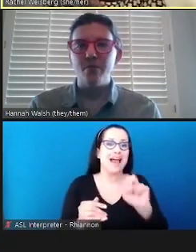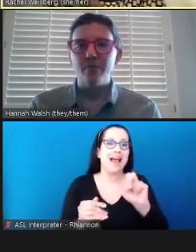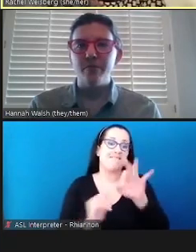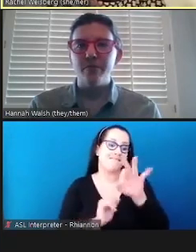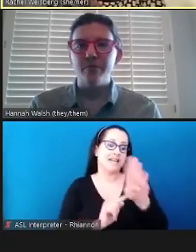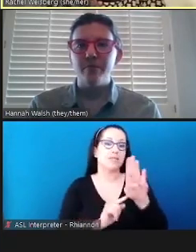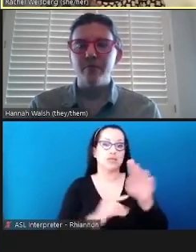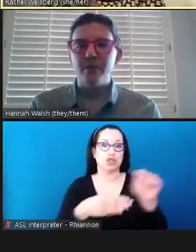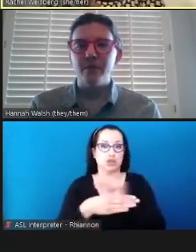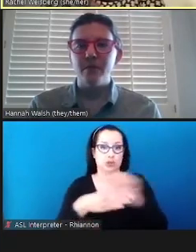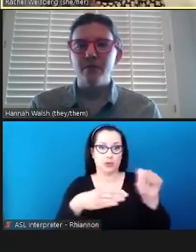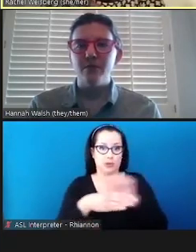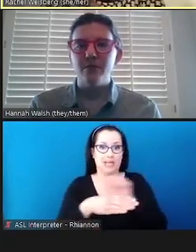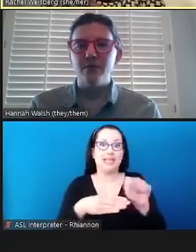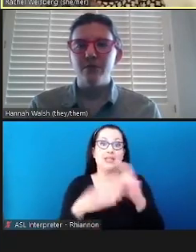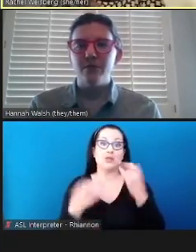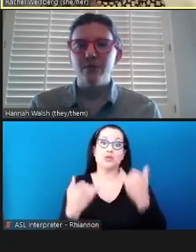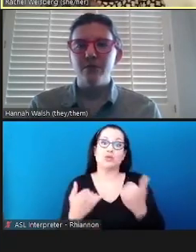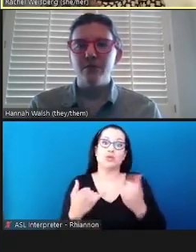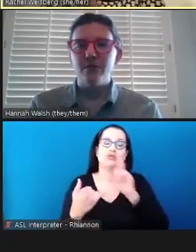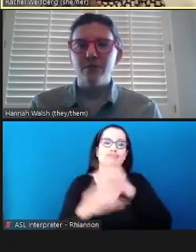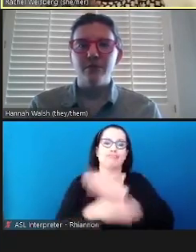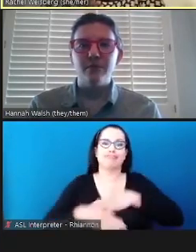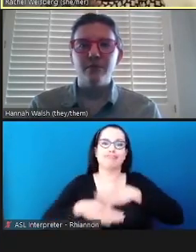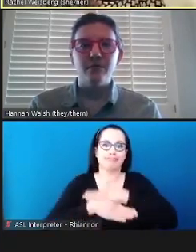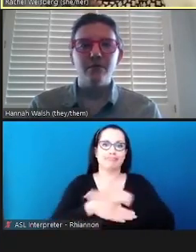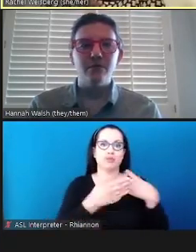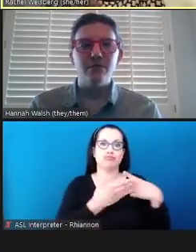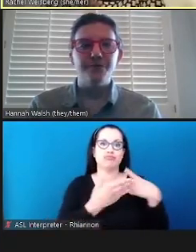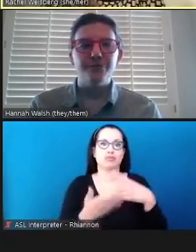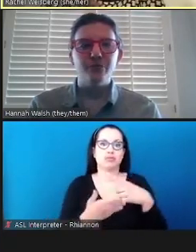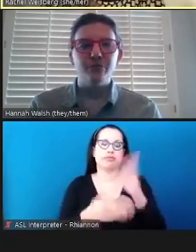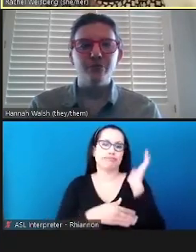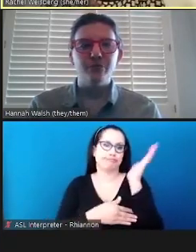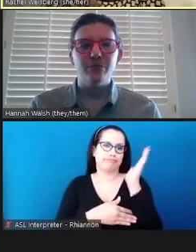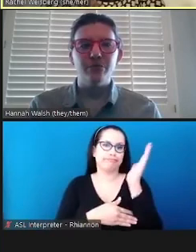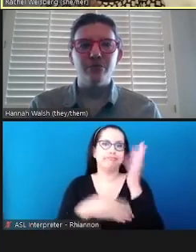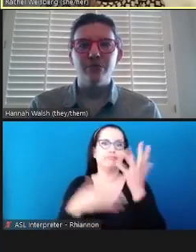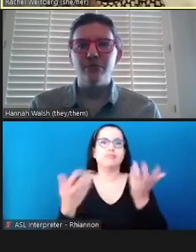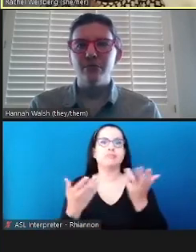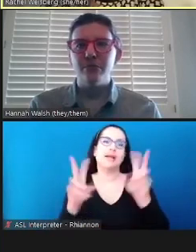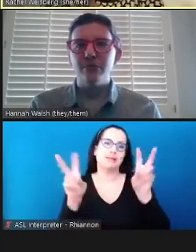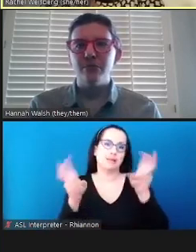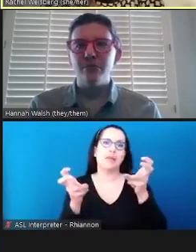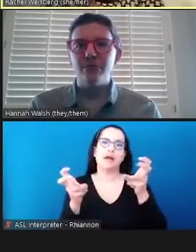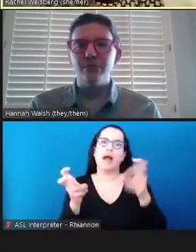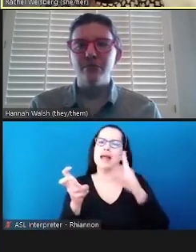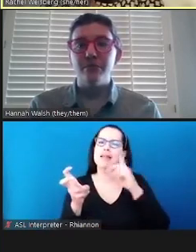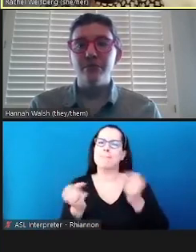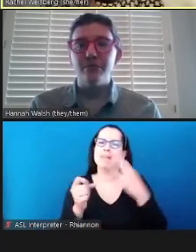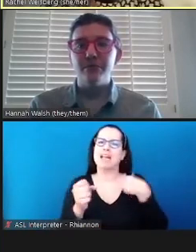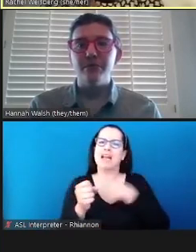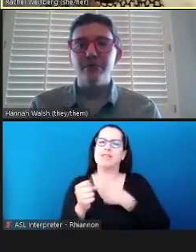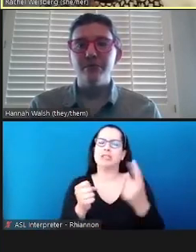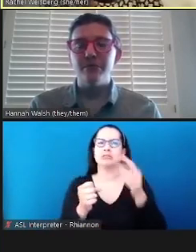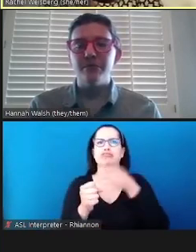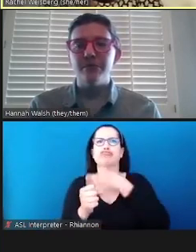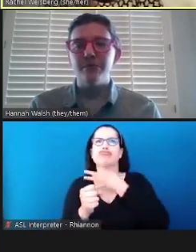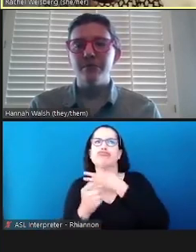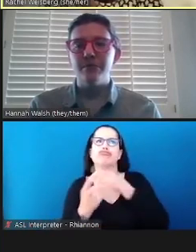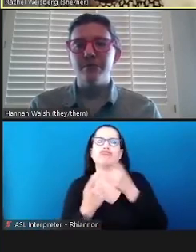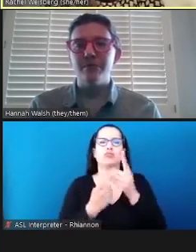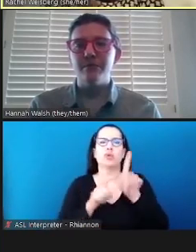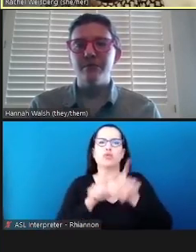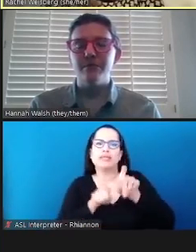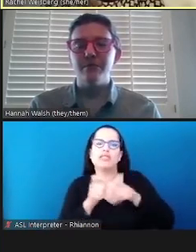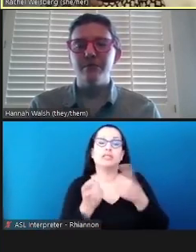really pleased to be here today to talk about a topic that I think a lot of us have questions on, and that's the